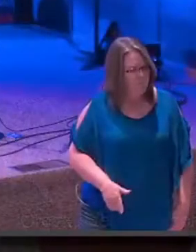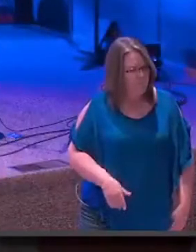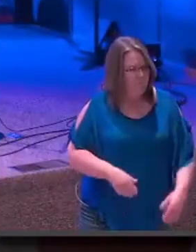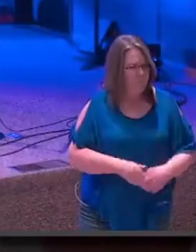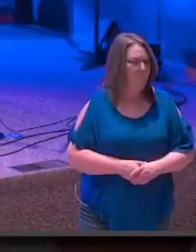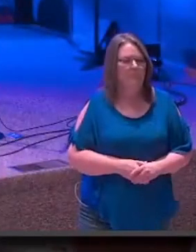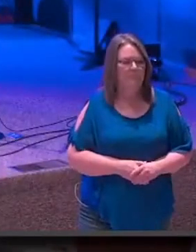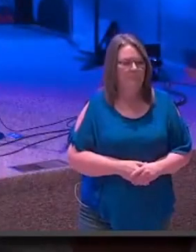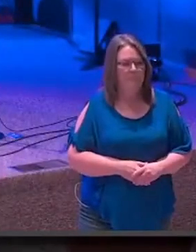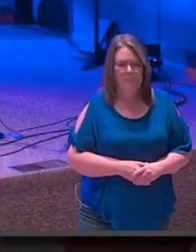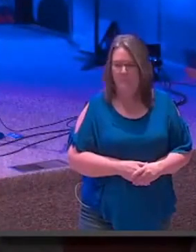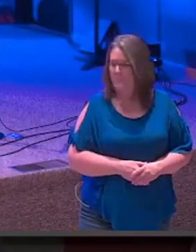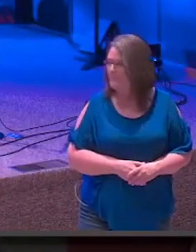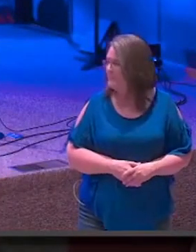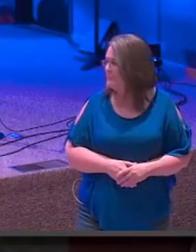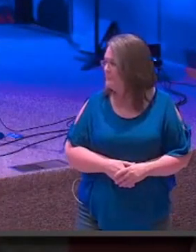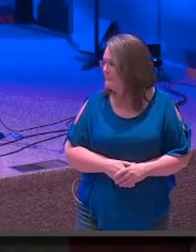I'm no one.